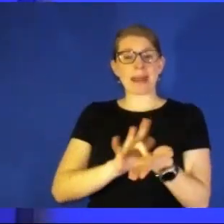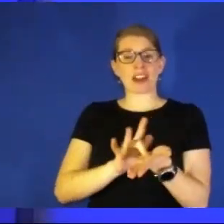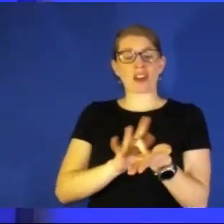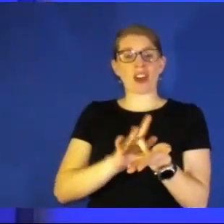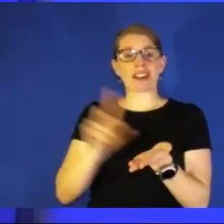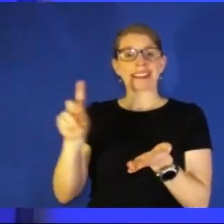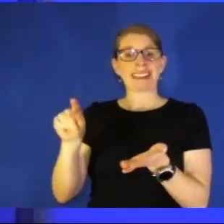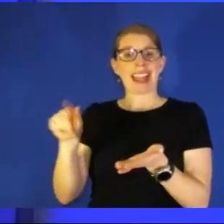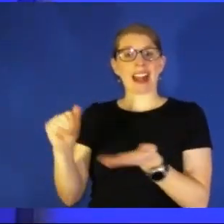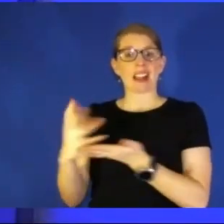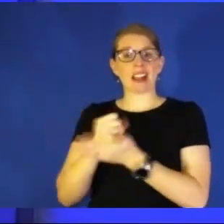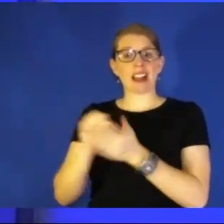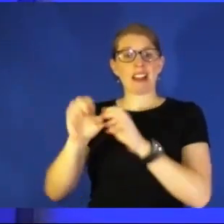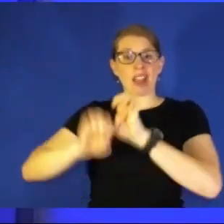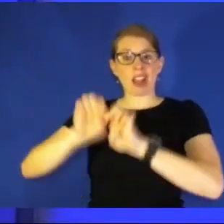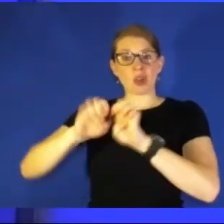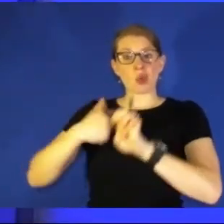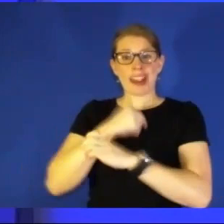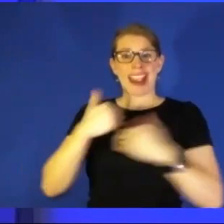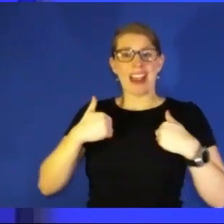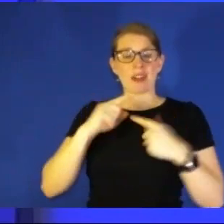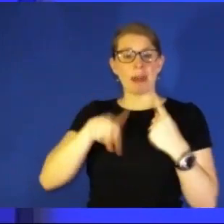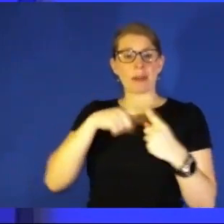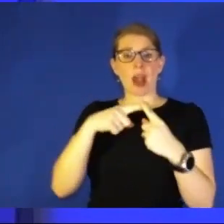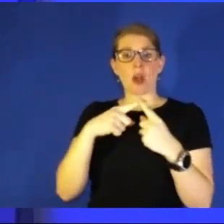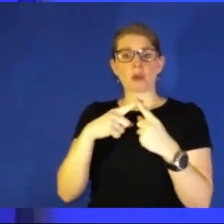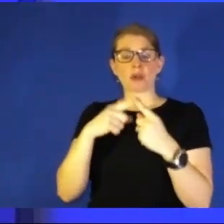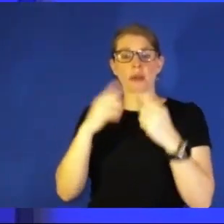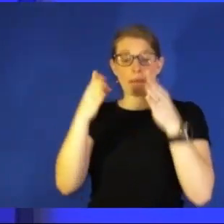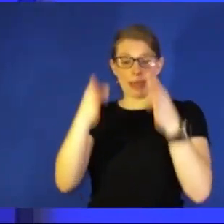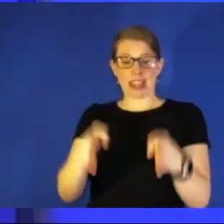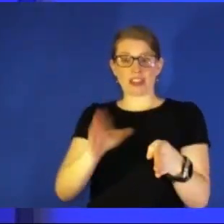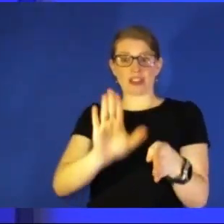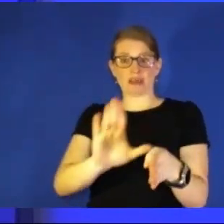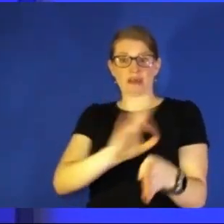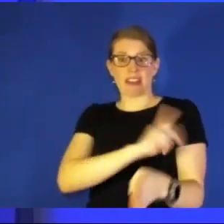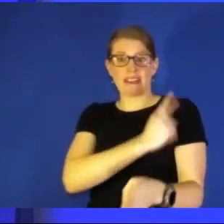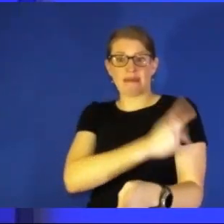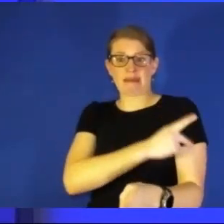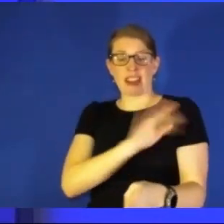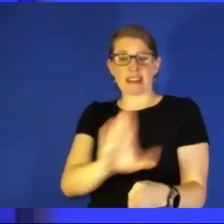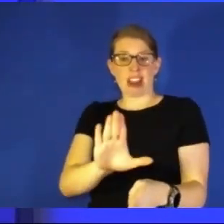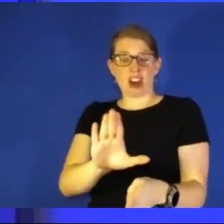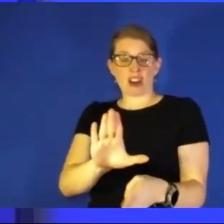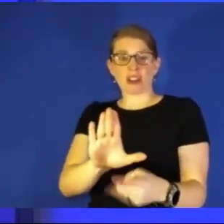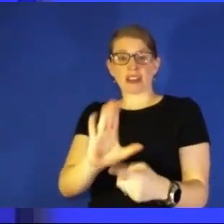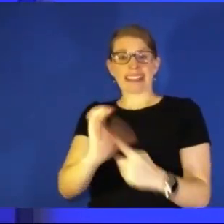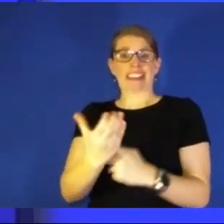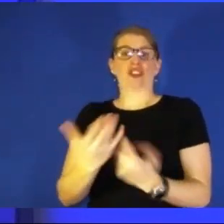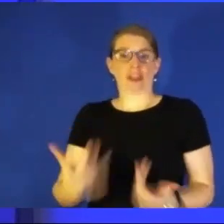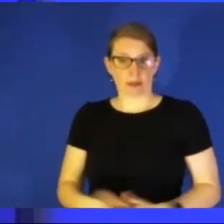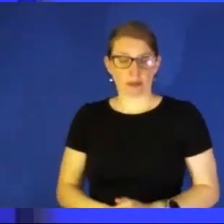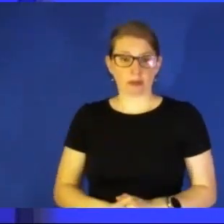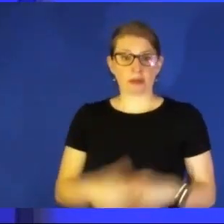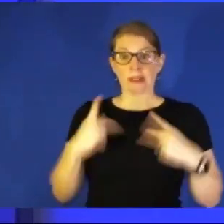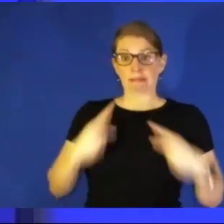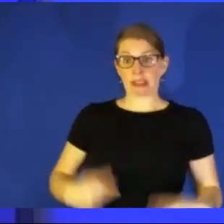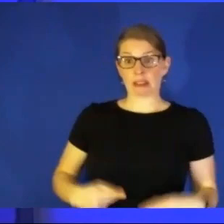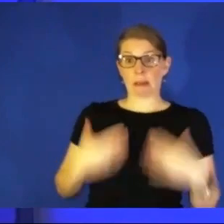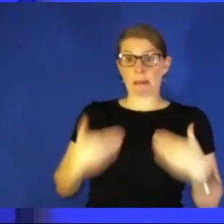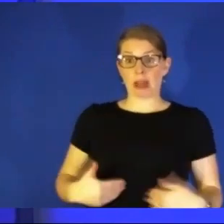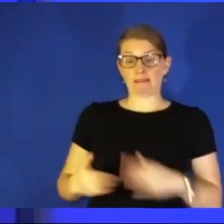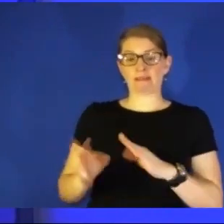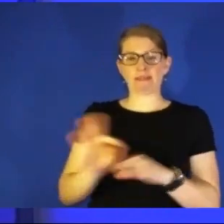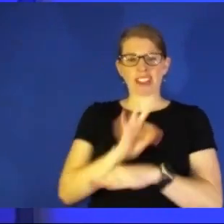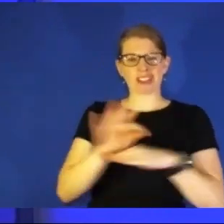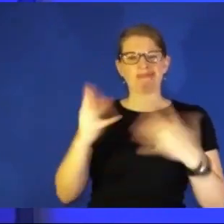and evaluations we have about a patient's condition too. So we know a lot about how the physical body functions, and so we